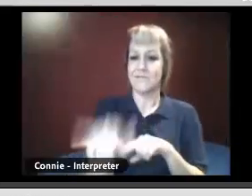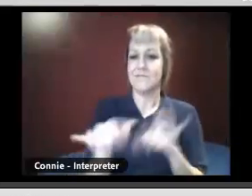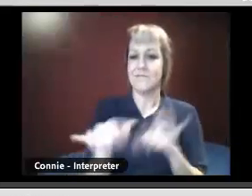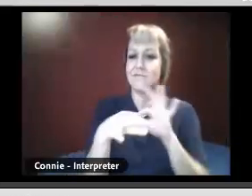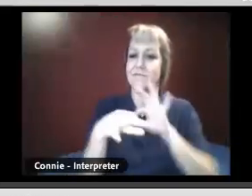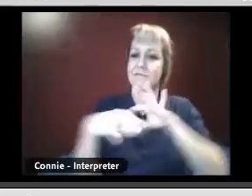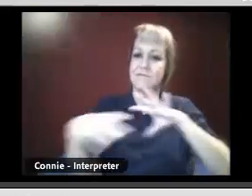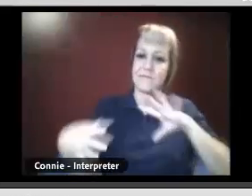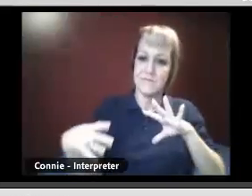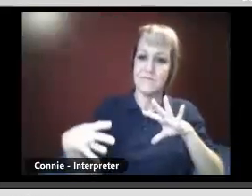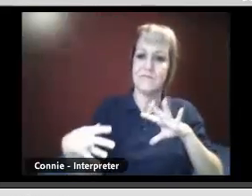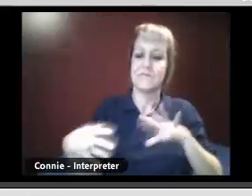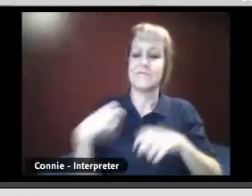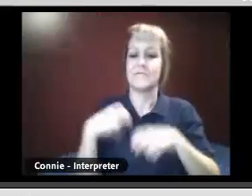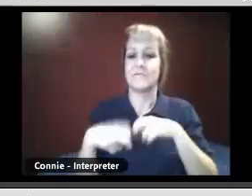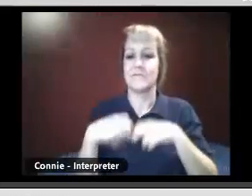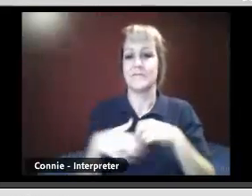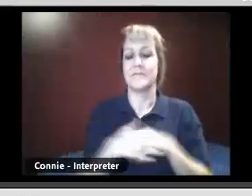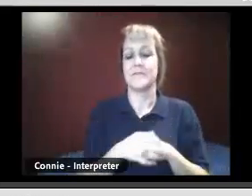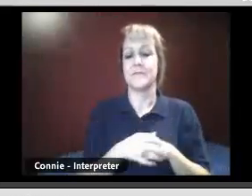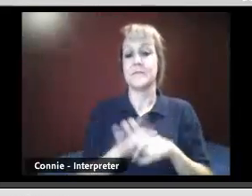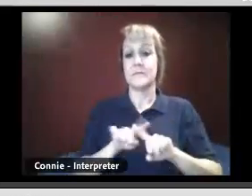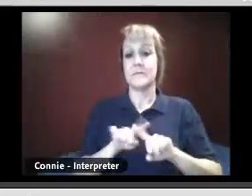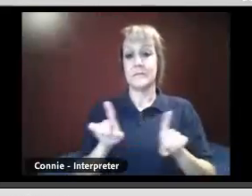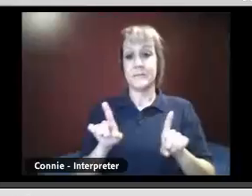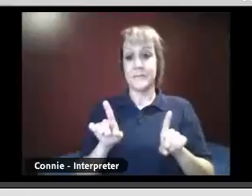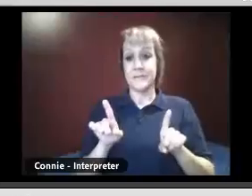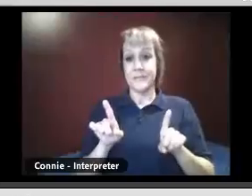things. However,